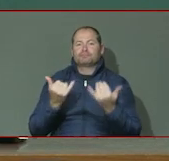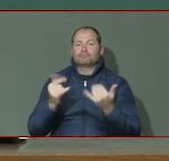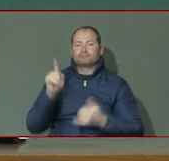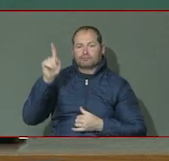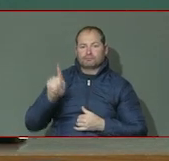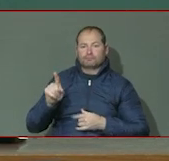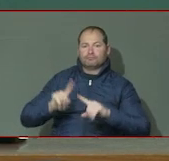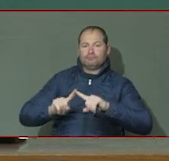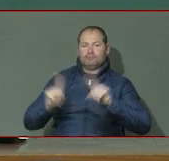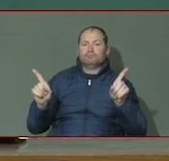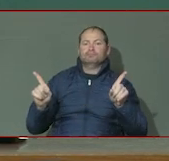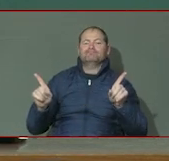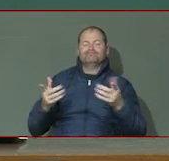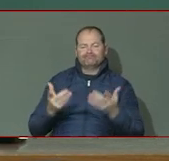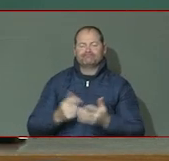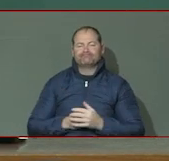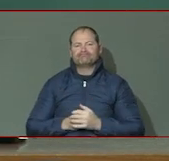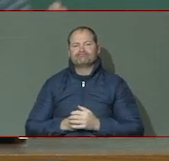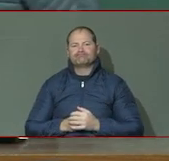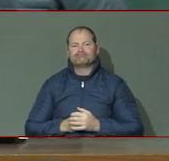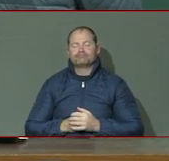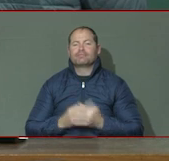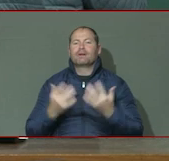two, and that is